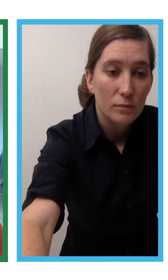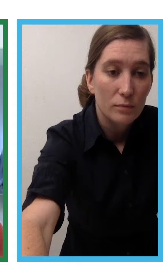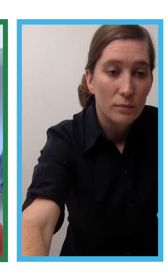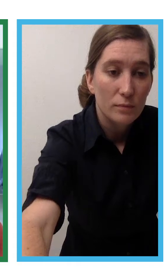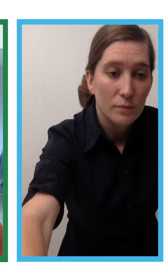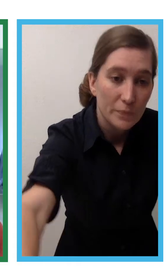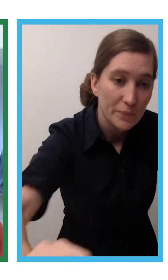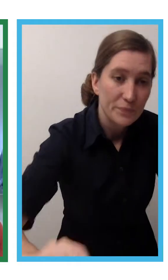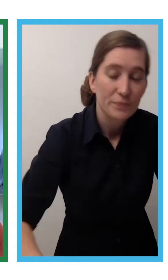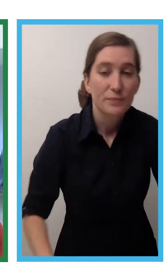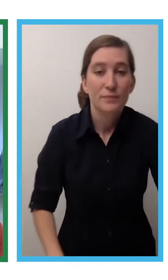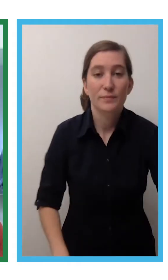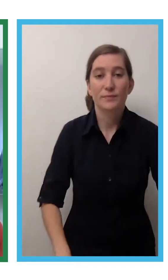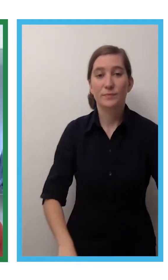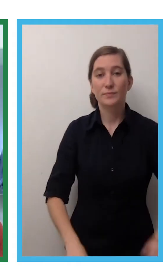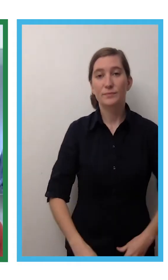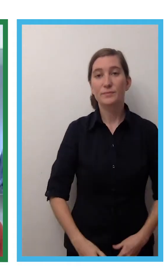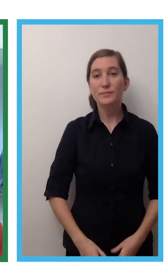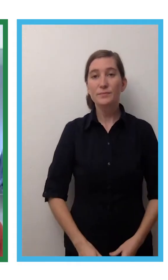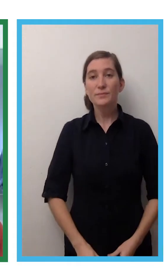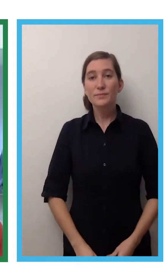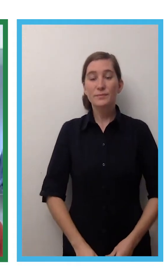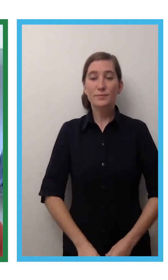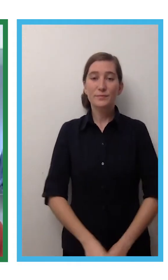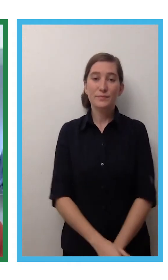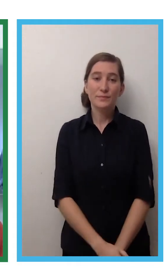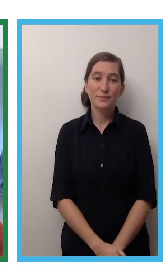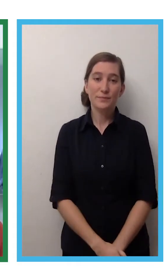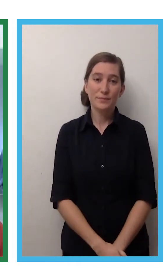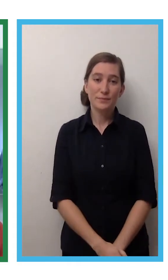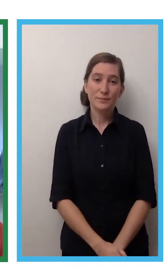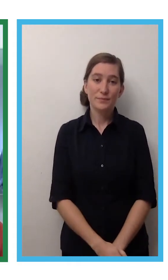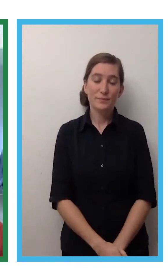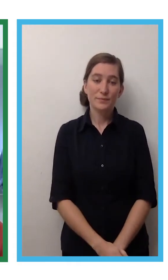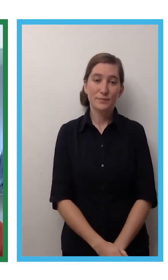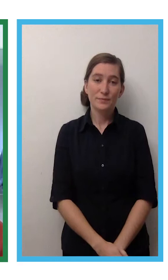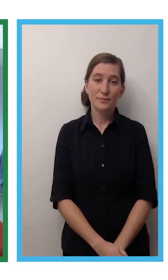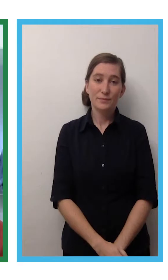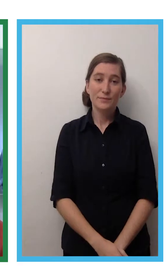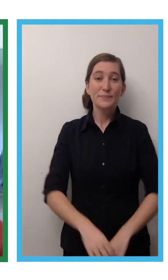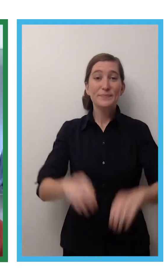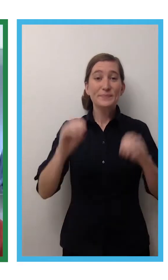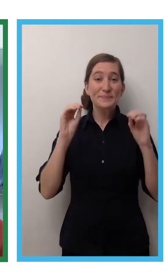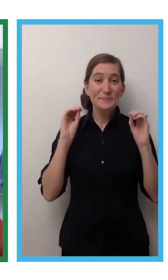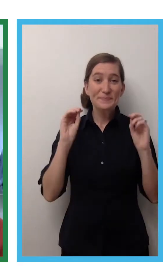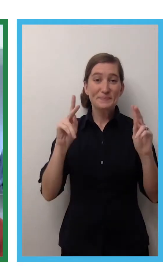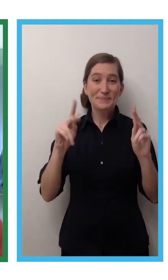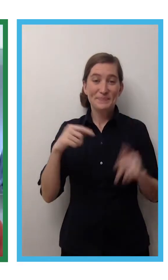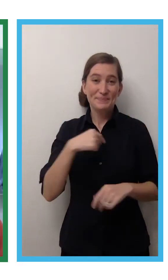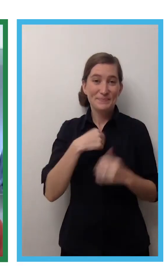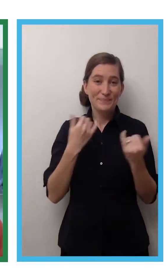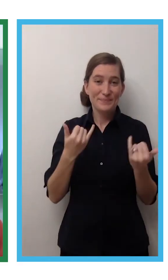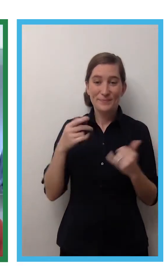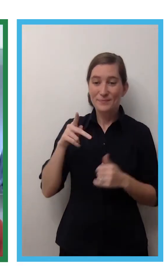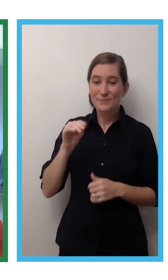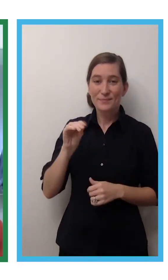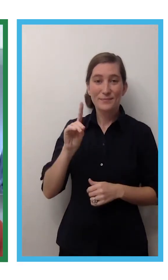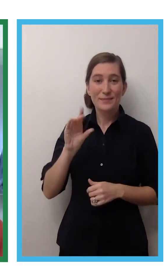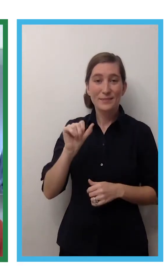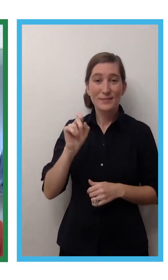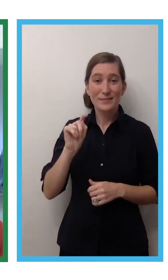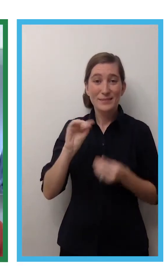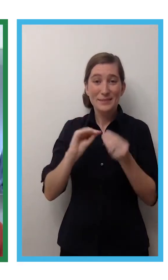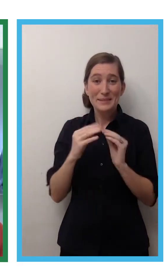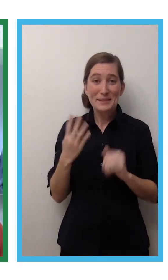All right, we are on podcast number 4, which is very cool. We have successfully made it through 3 podcasts already.